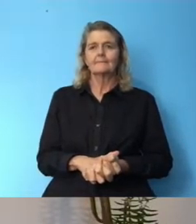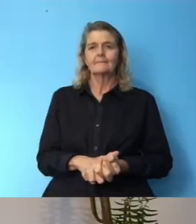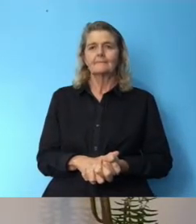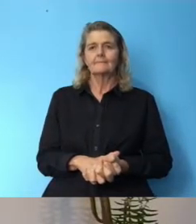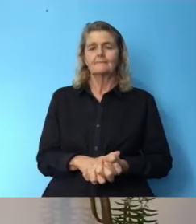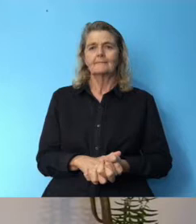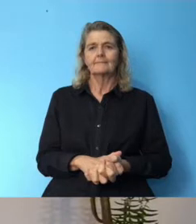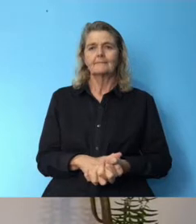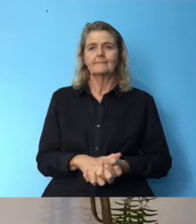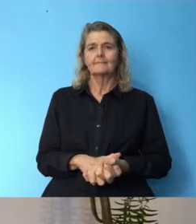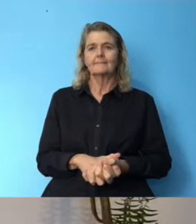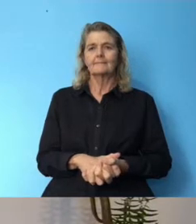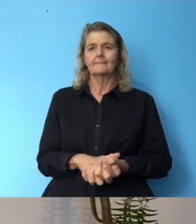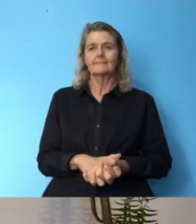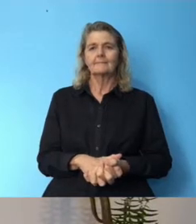And